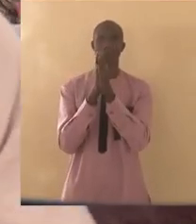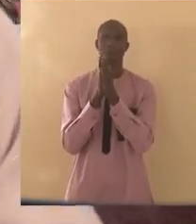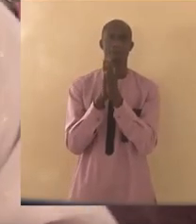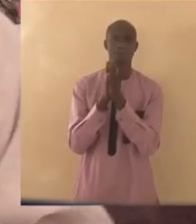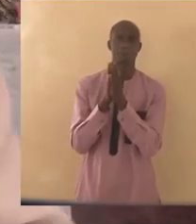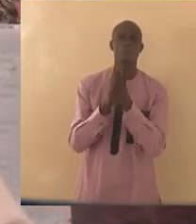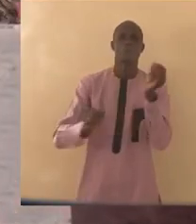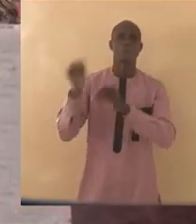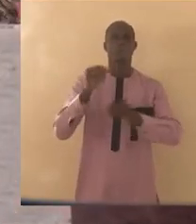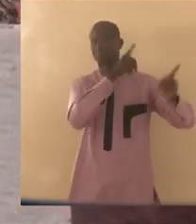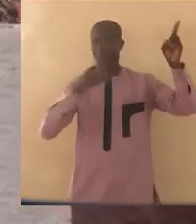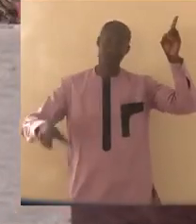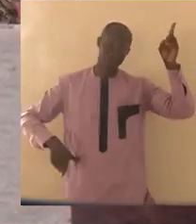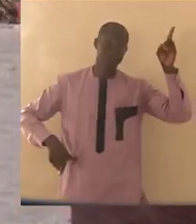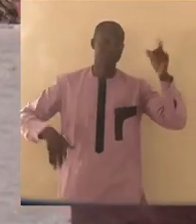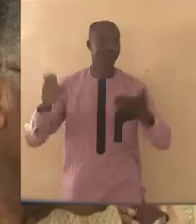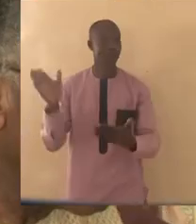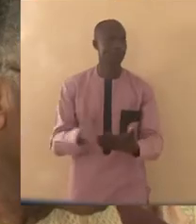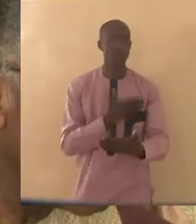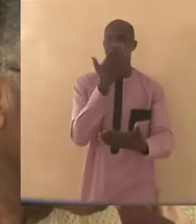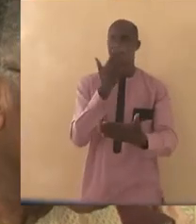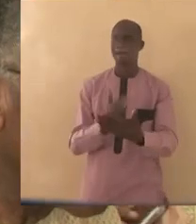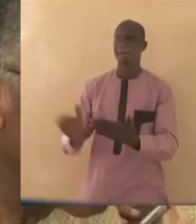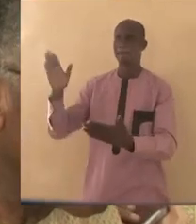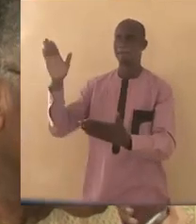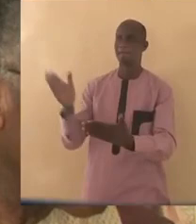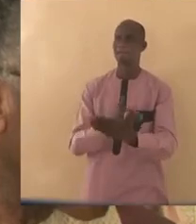Teach me to pray. Oh Lord,